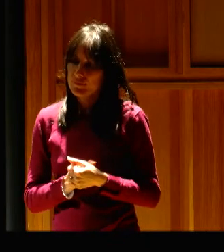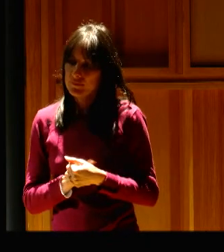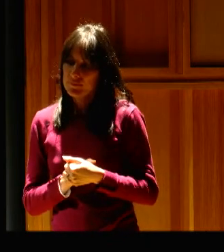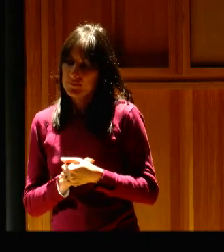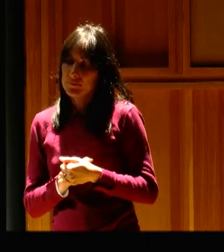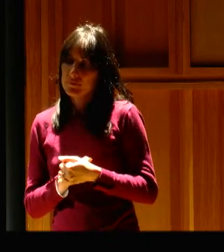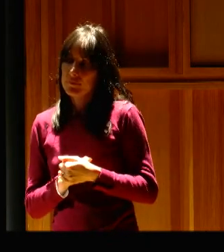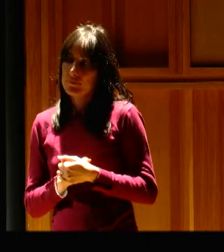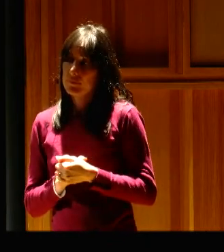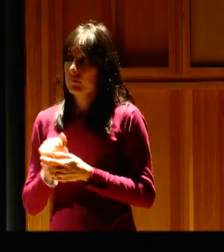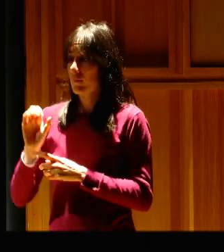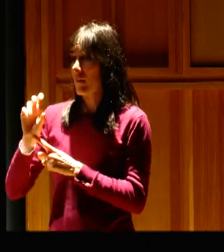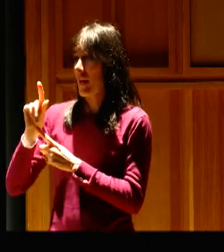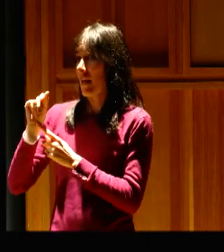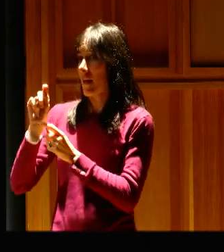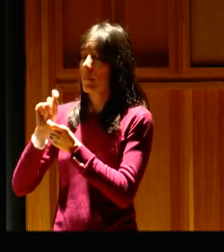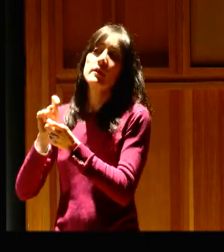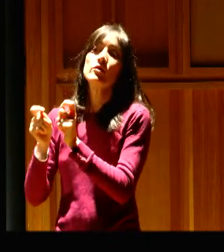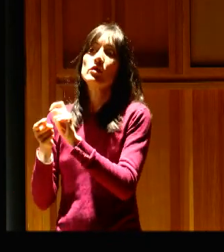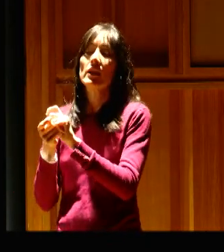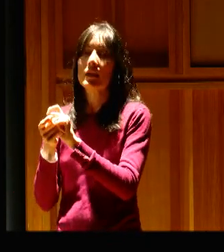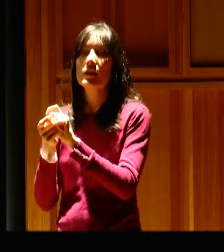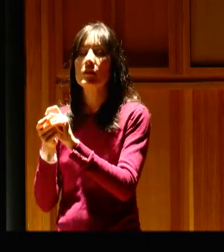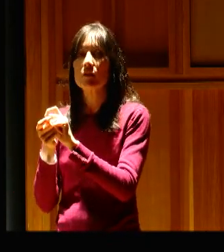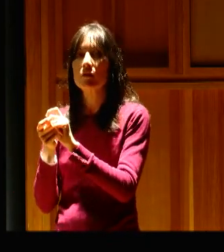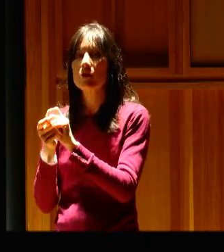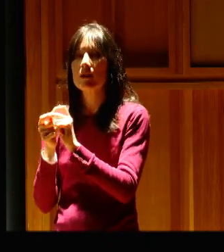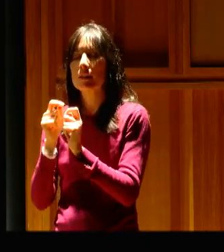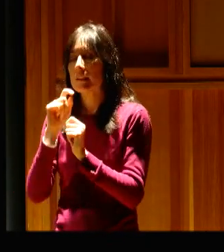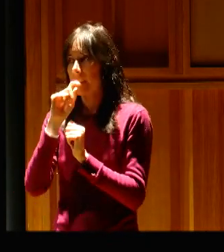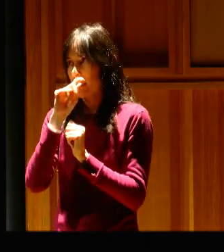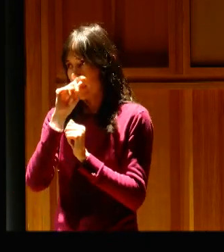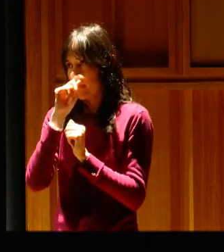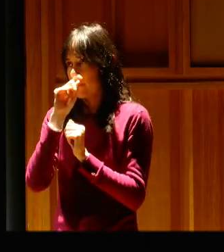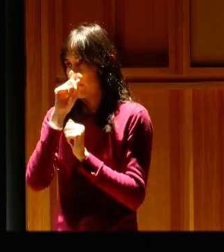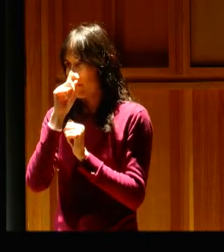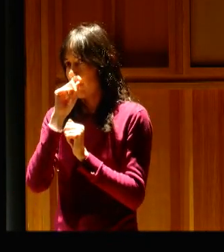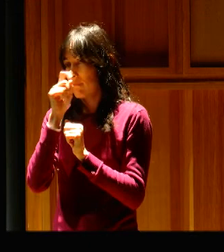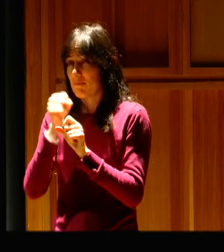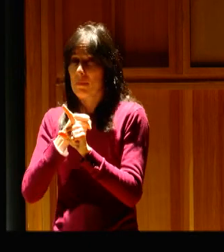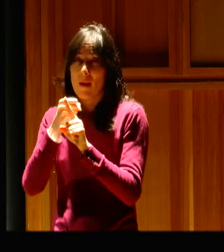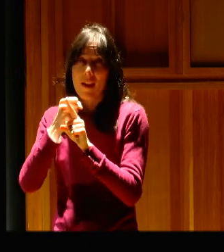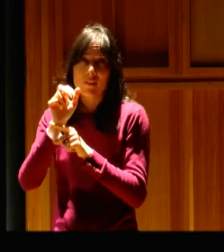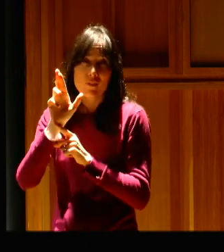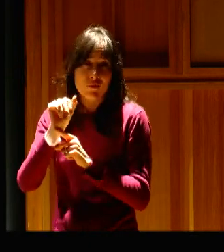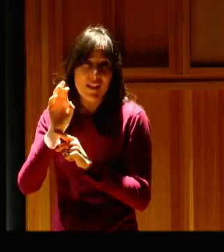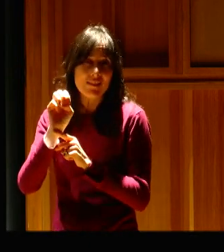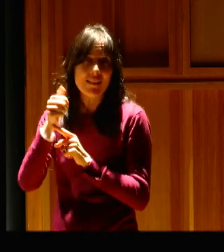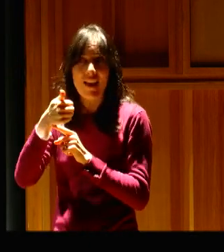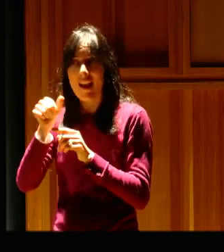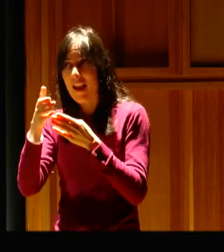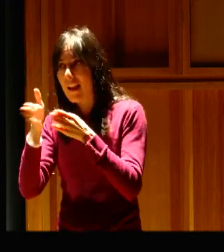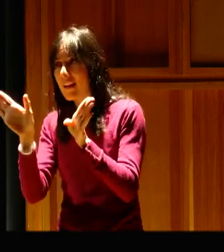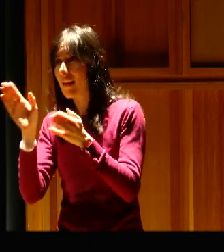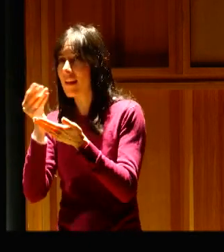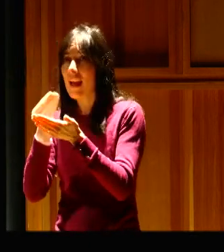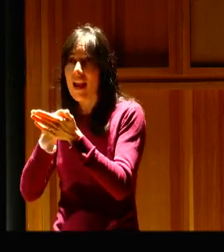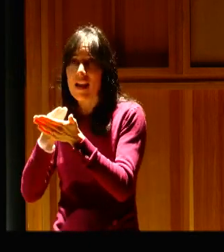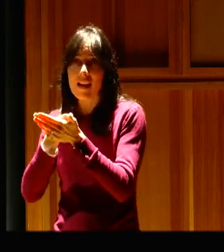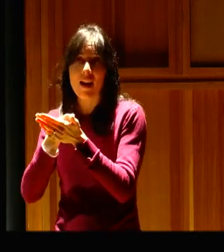And climate change is not race, gender, or income neutral. All of these